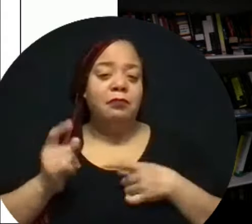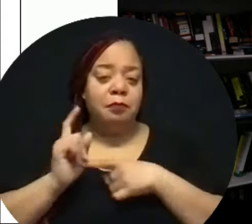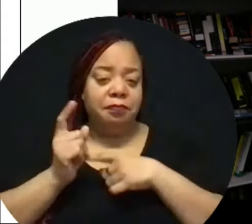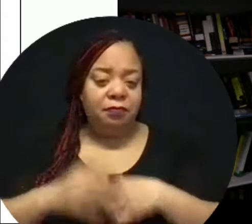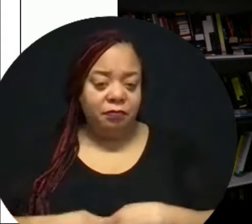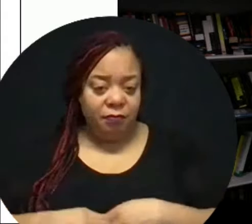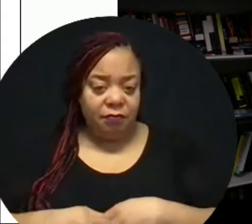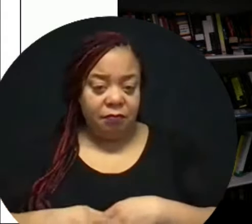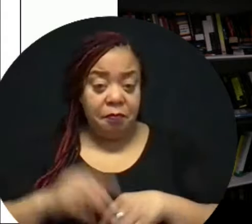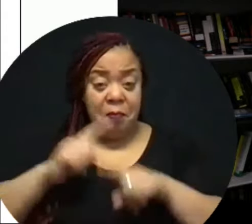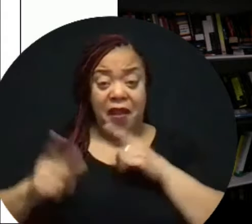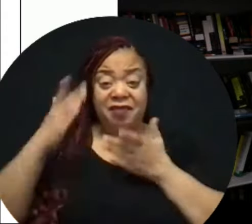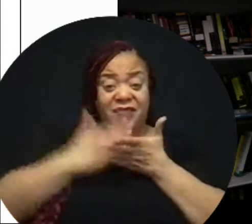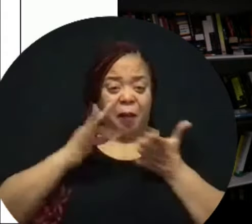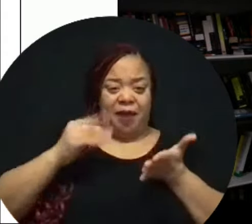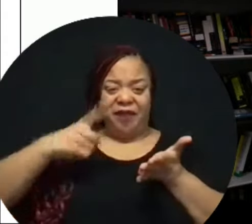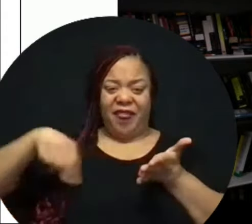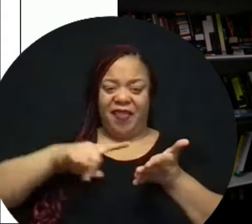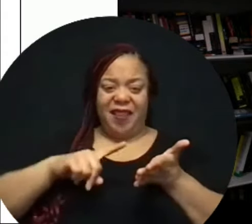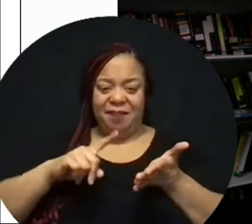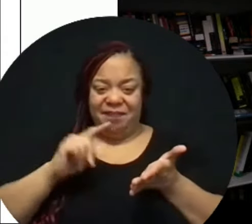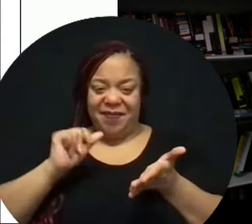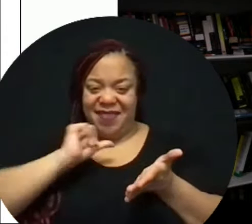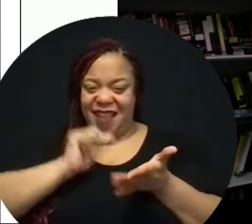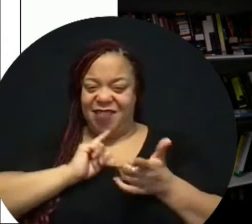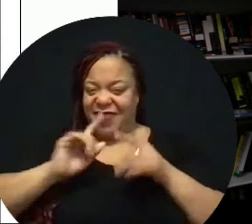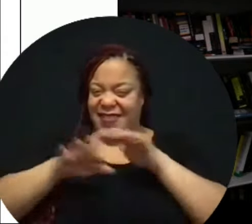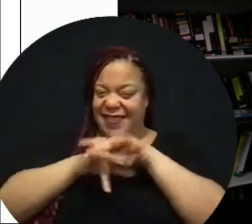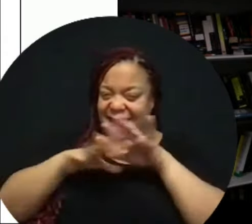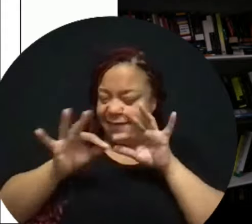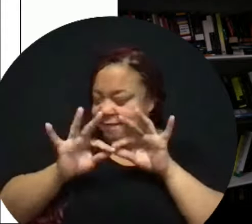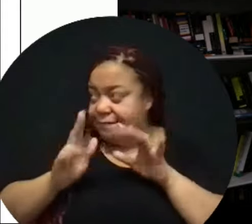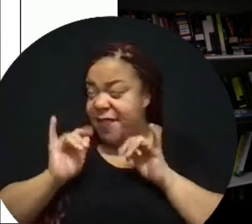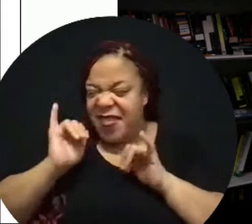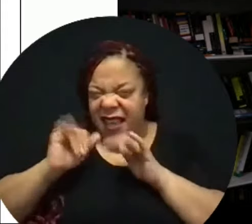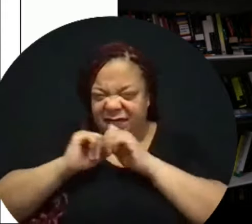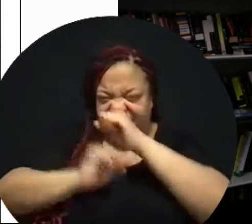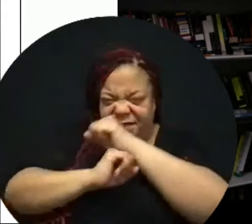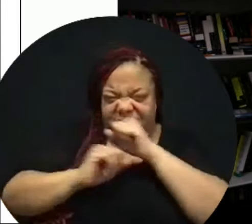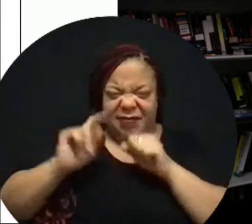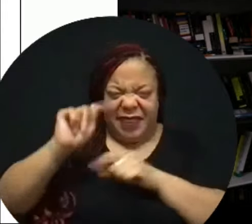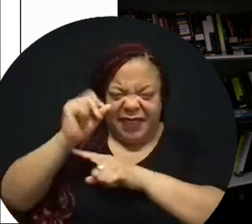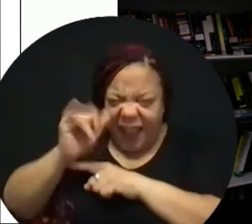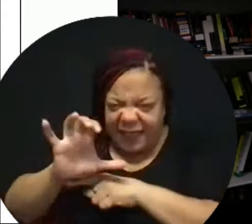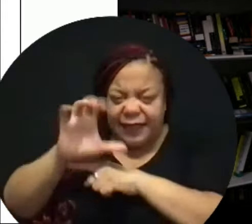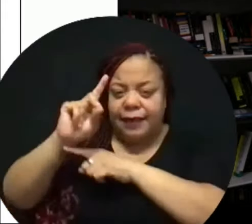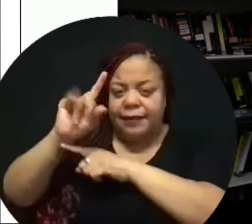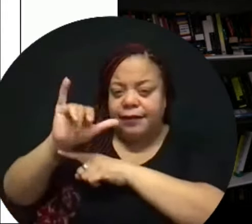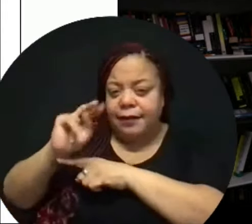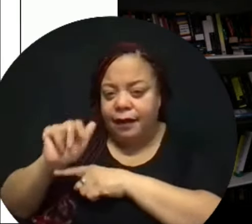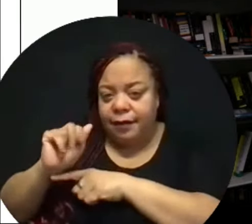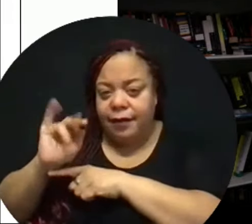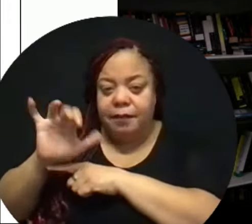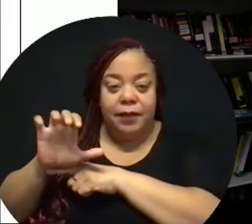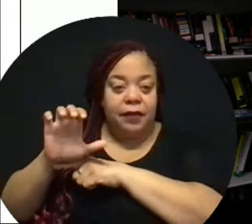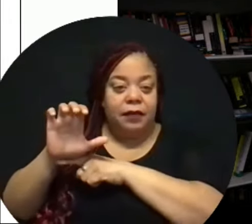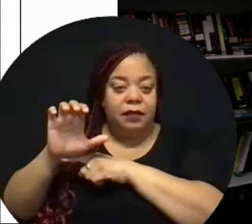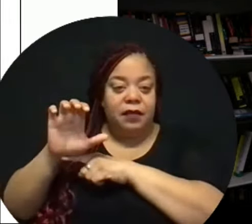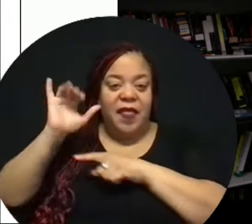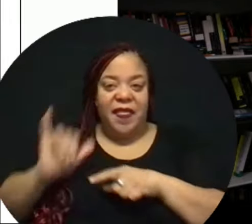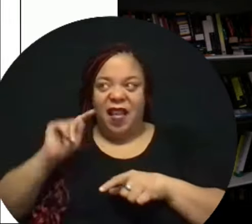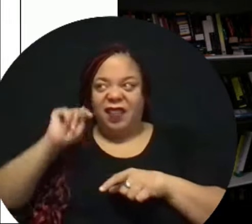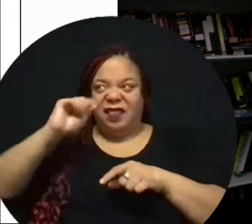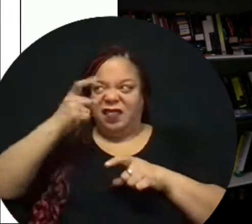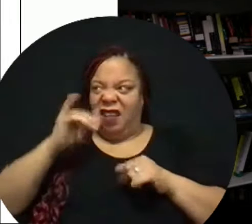toxic stewardship that underwrites racial capitalism. They simply want to decarbonize, right? They simply want to